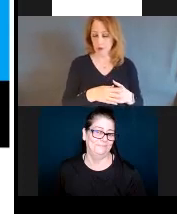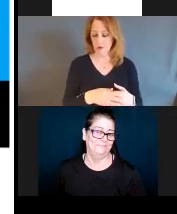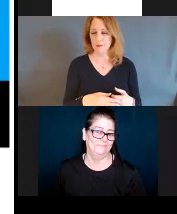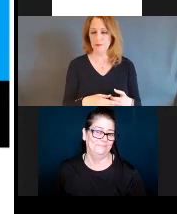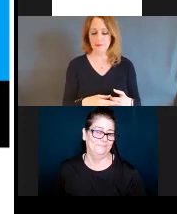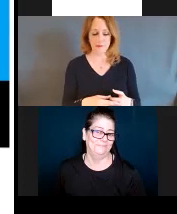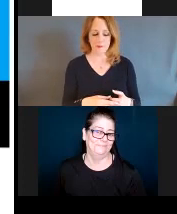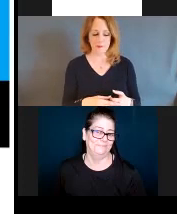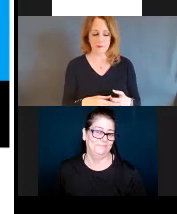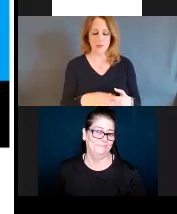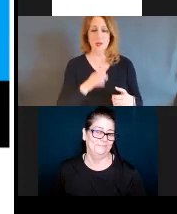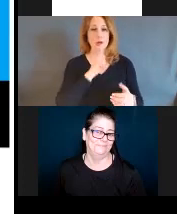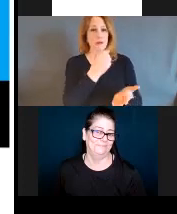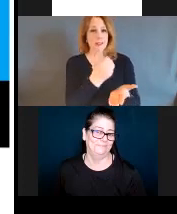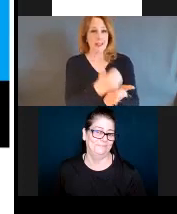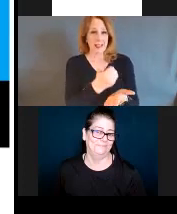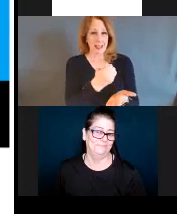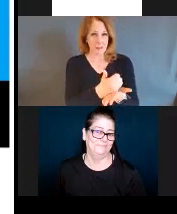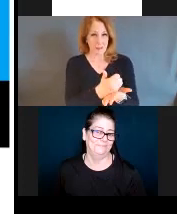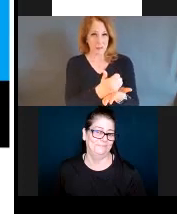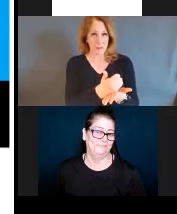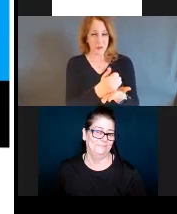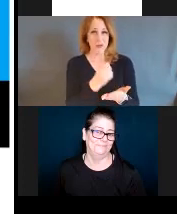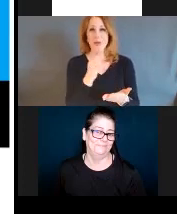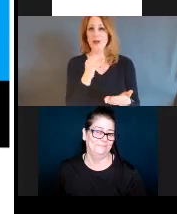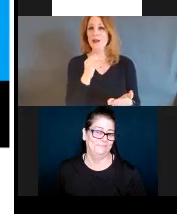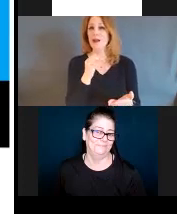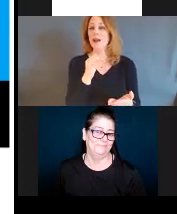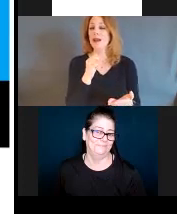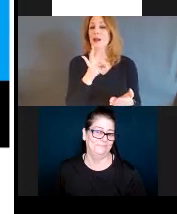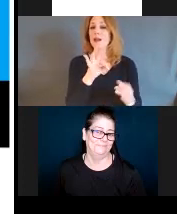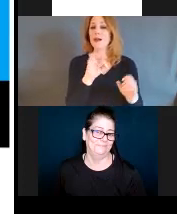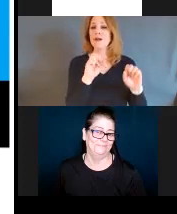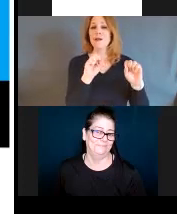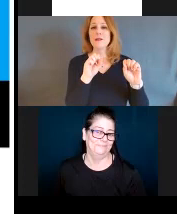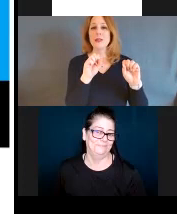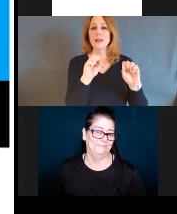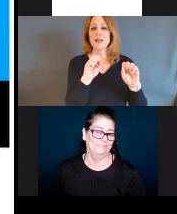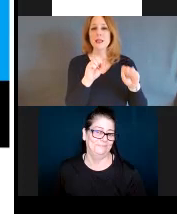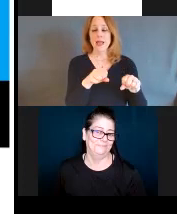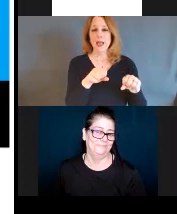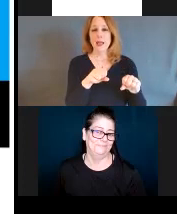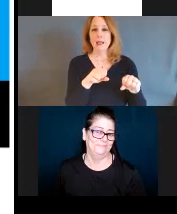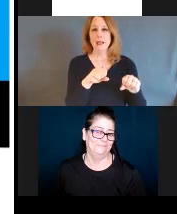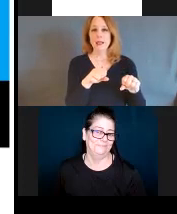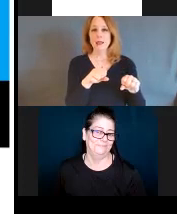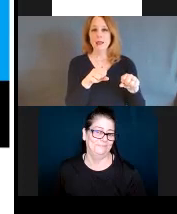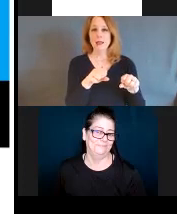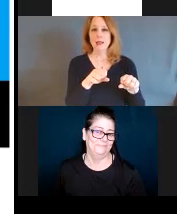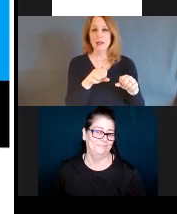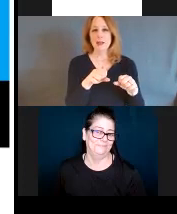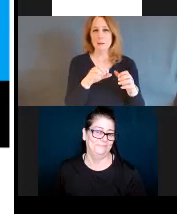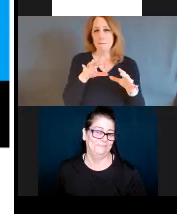And it's helpful if they can sense your breathing through another one of their 5